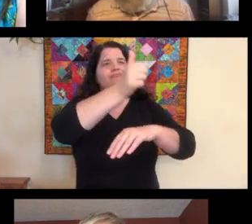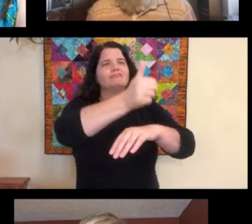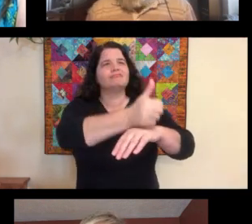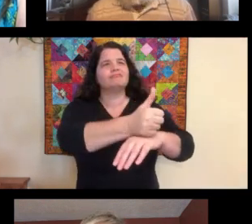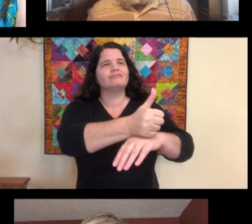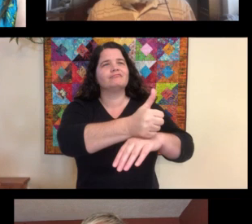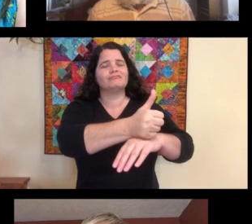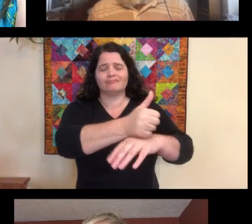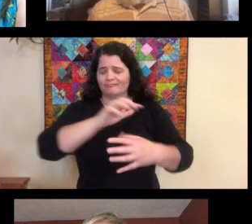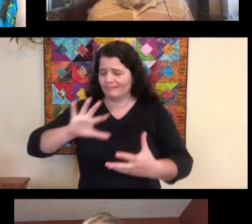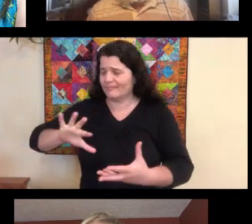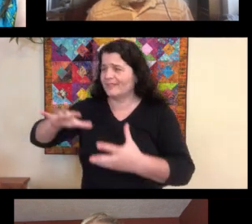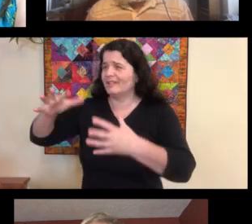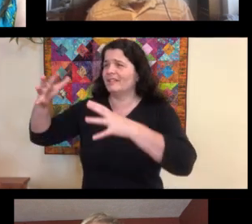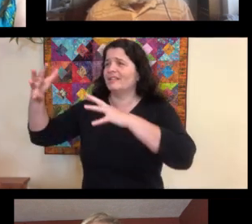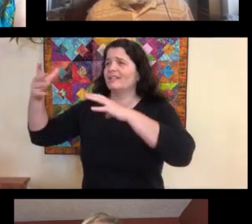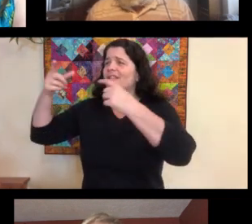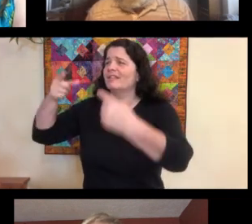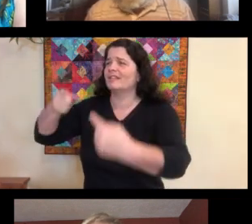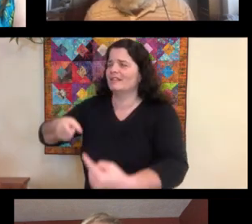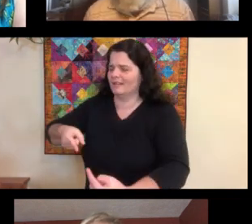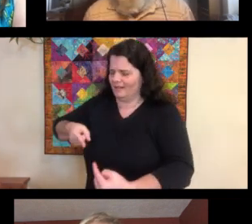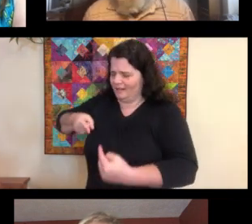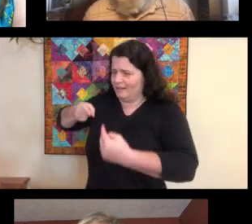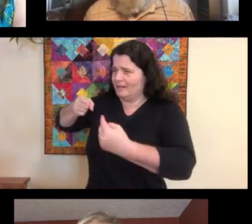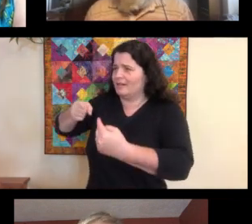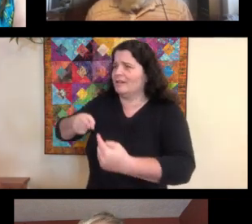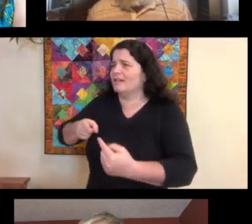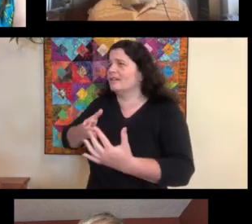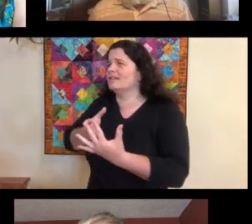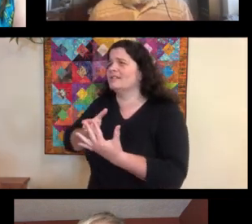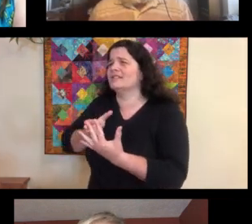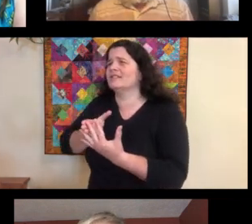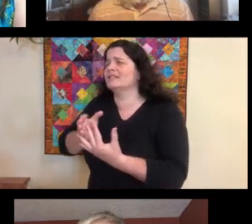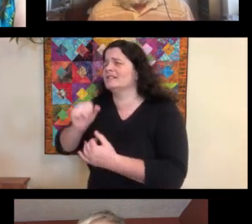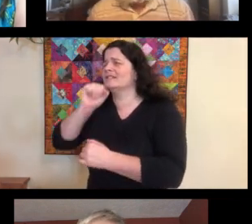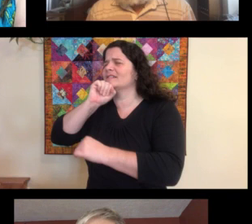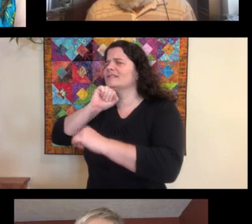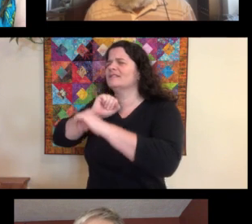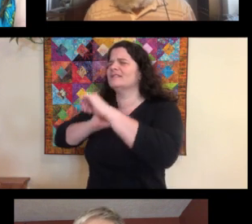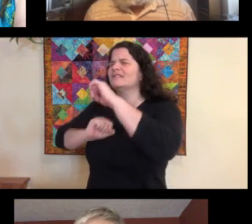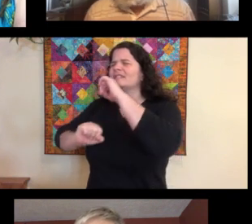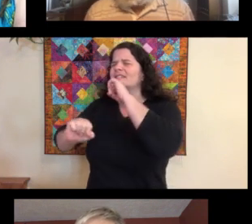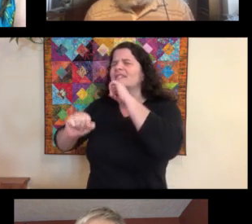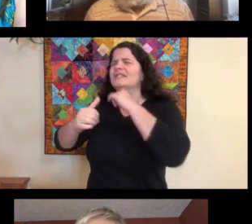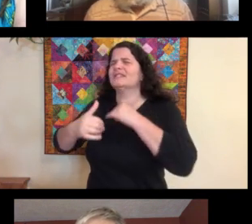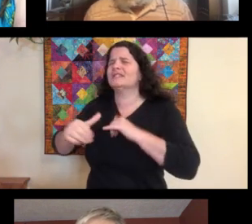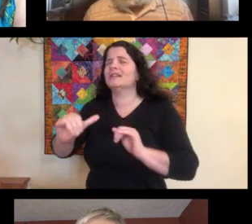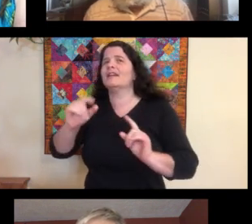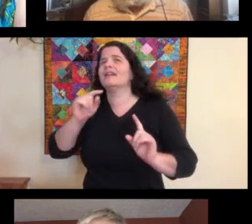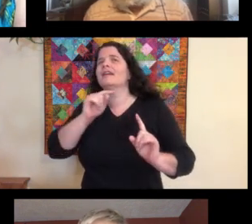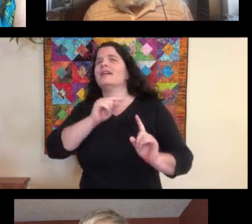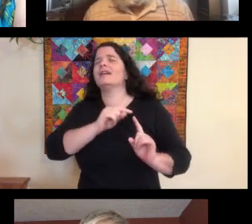creation. Through all the tumult and the strife, I hear